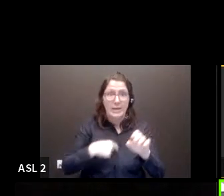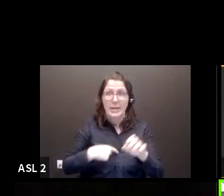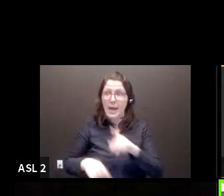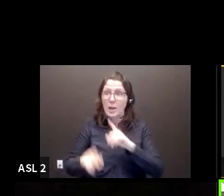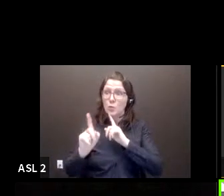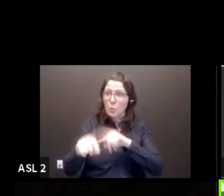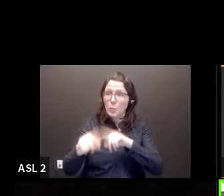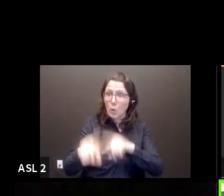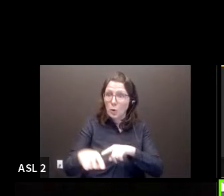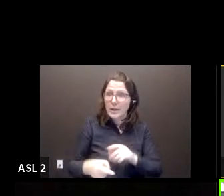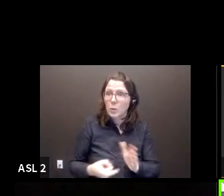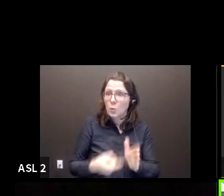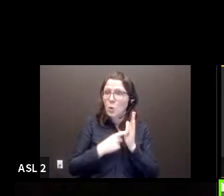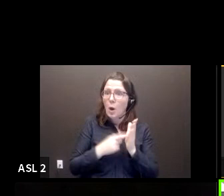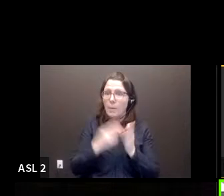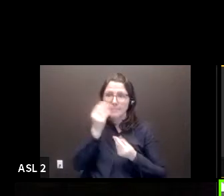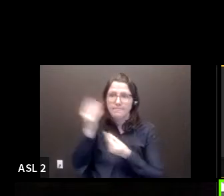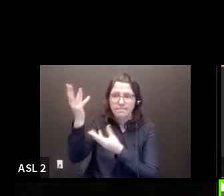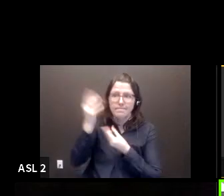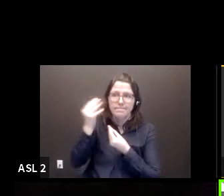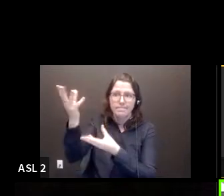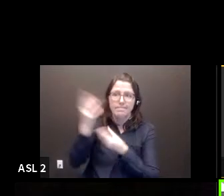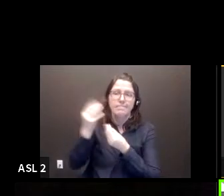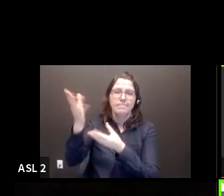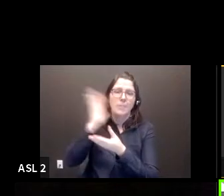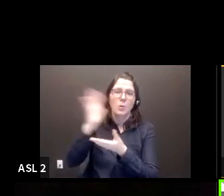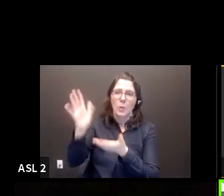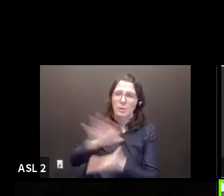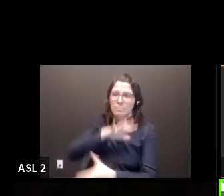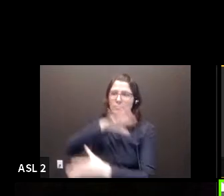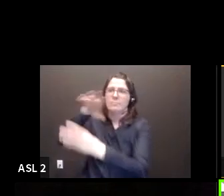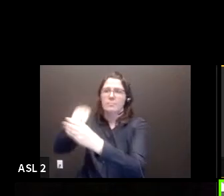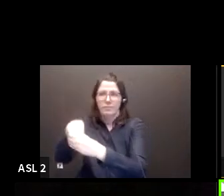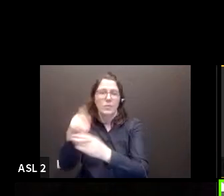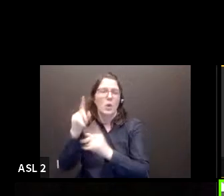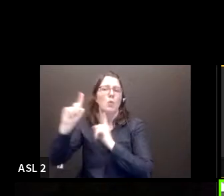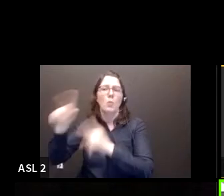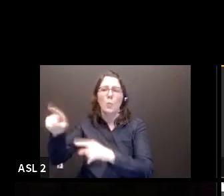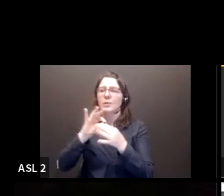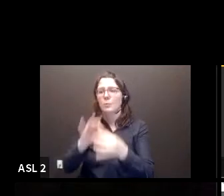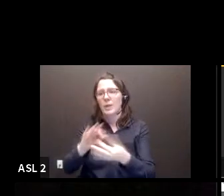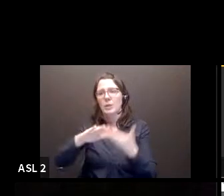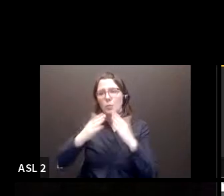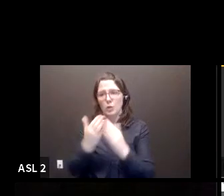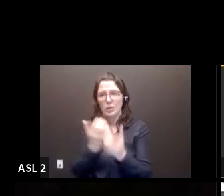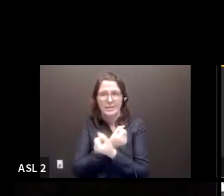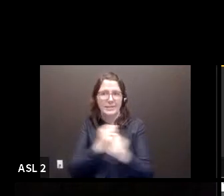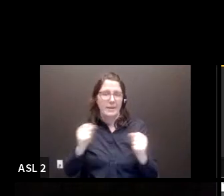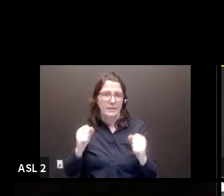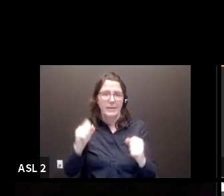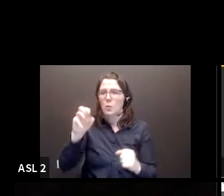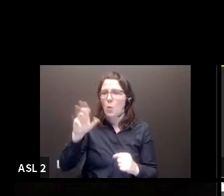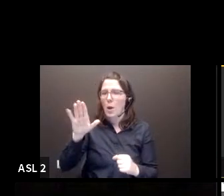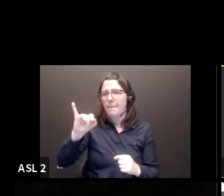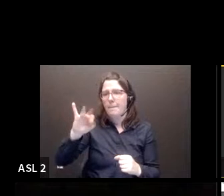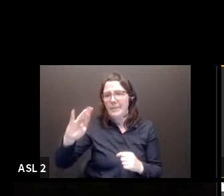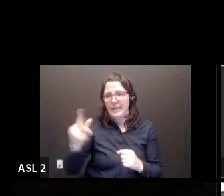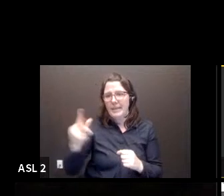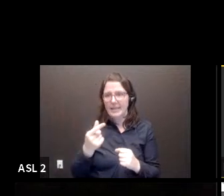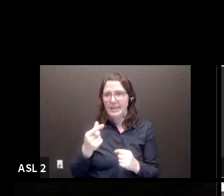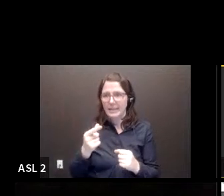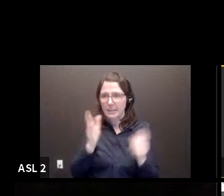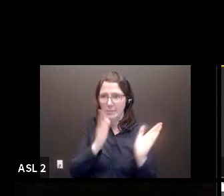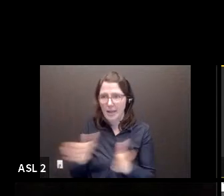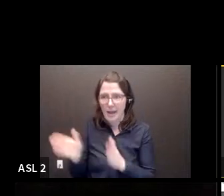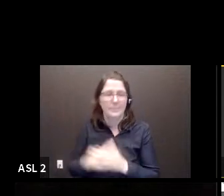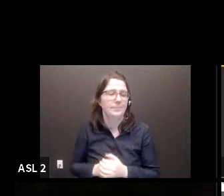and it can feed into the overall reporting of the city community safety and well-being plan okay thank you for that answer i want to talk about one of